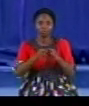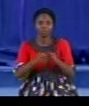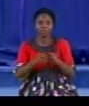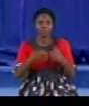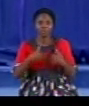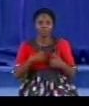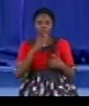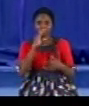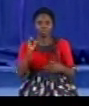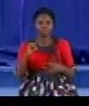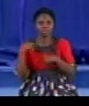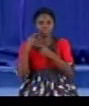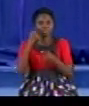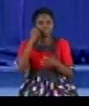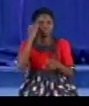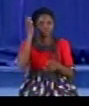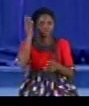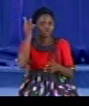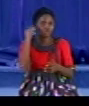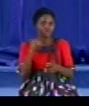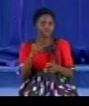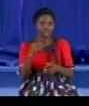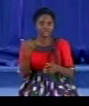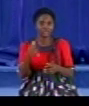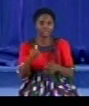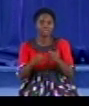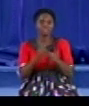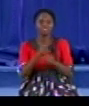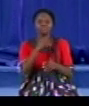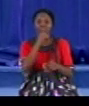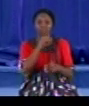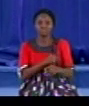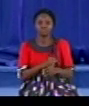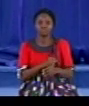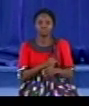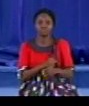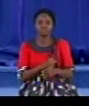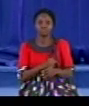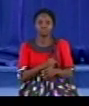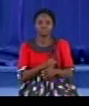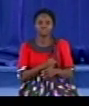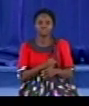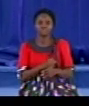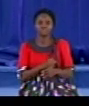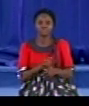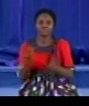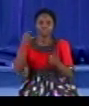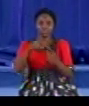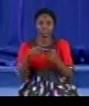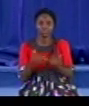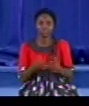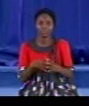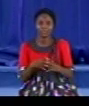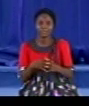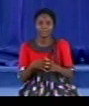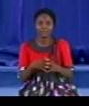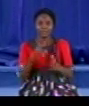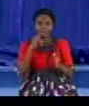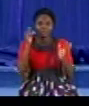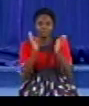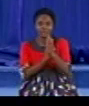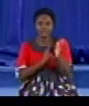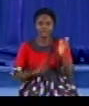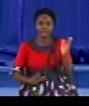She has what we call urinary incontinence in medical parlance. So we want to listen to her. Praise the